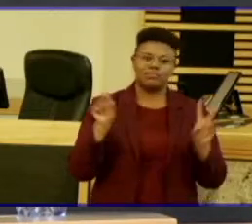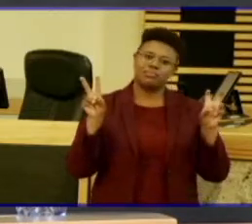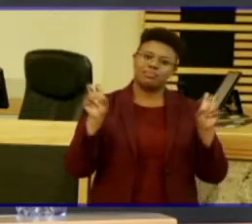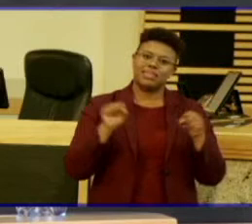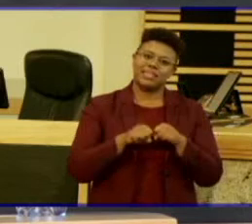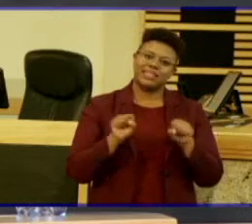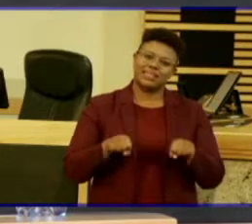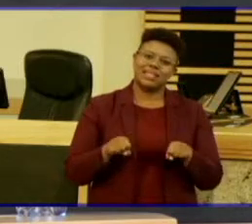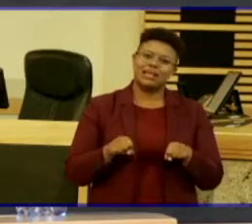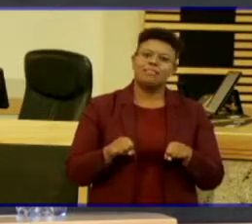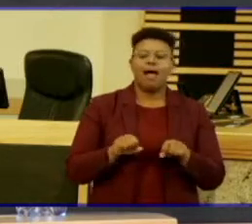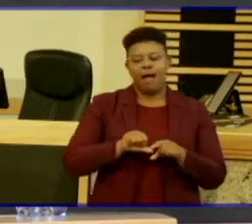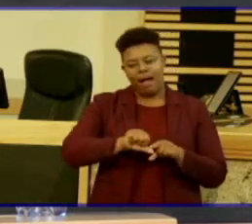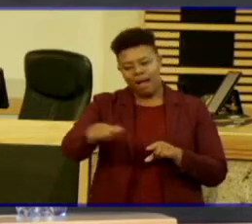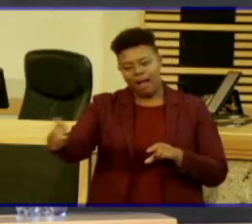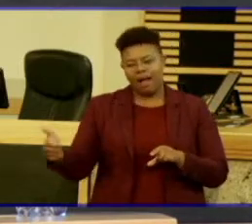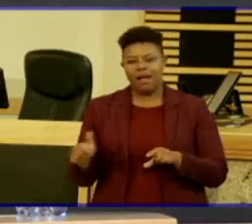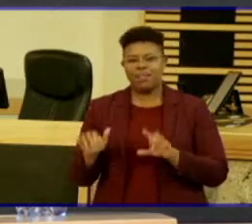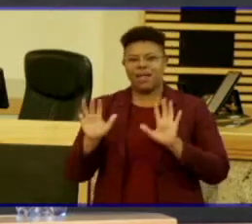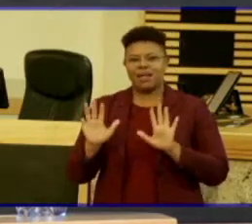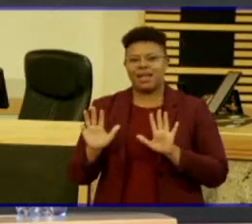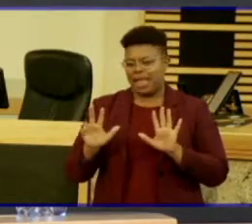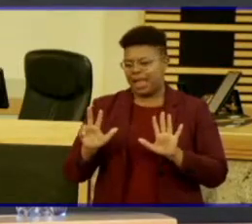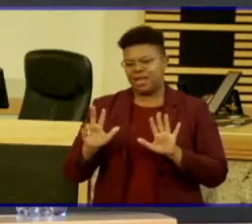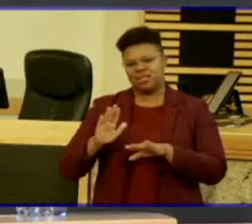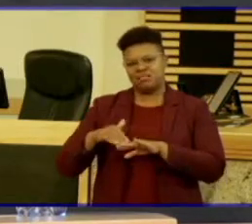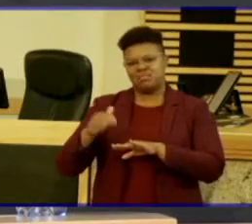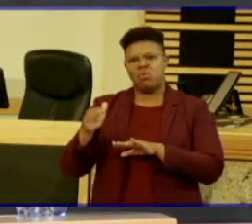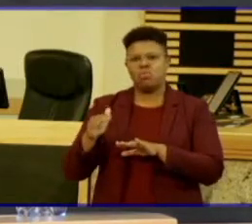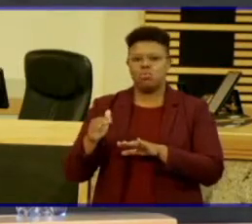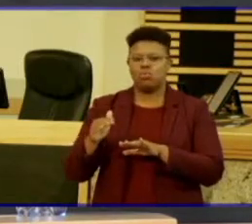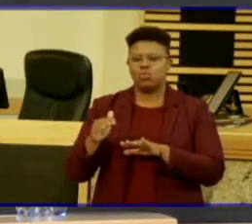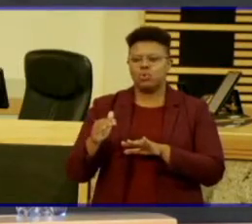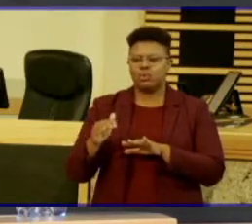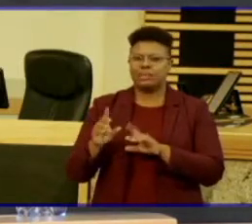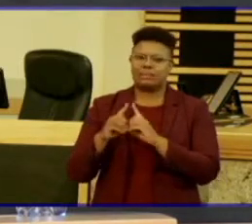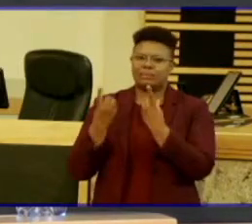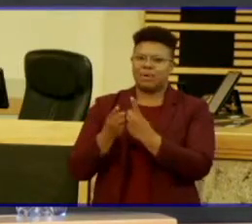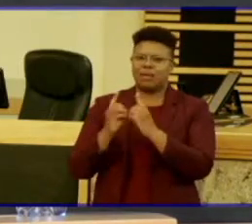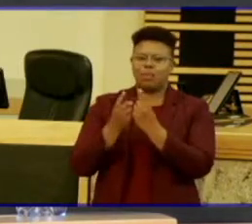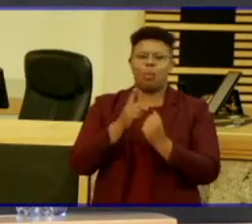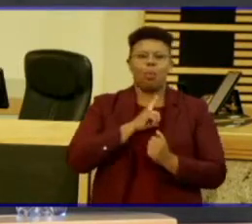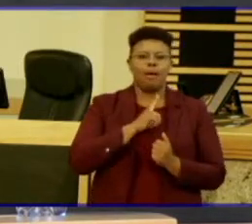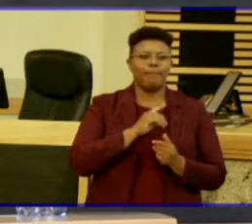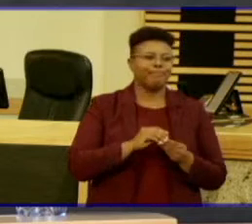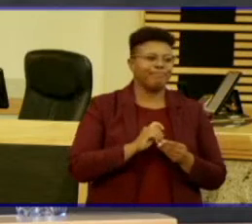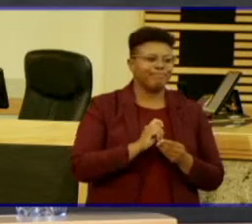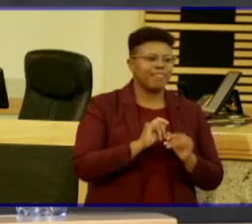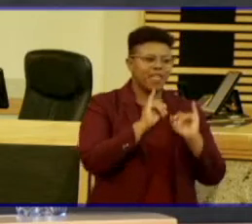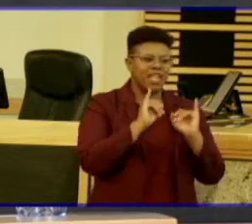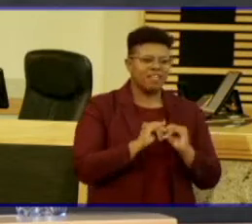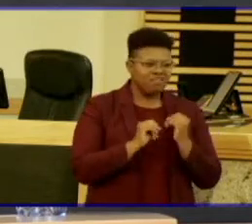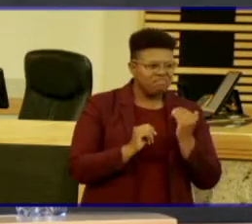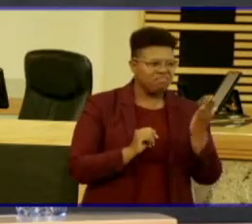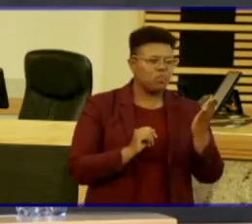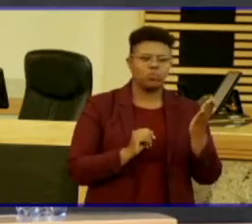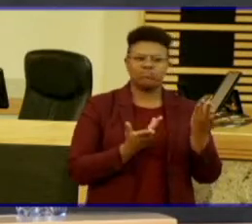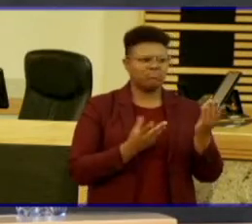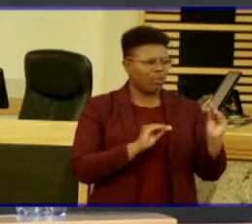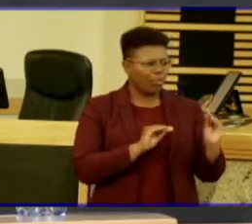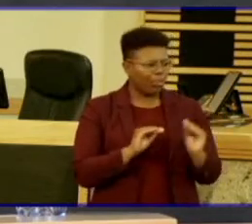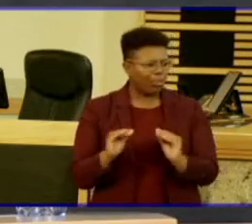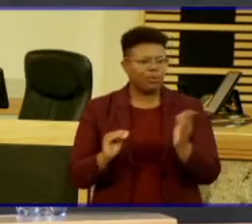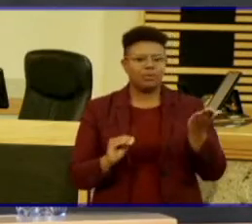provincial government departments in order to improve turnaround times for the payment of services of service providers within 30 days.